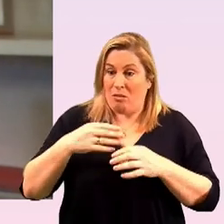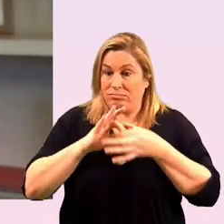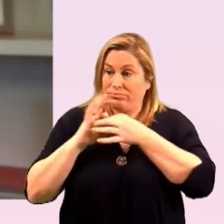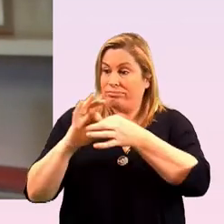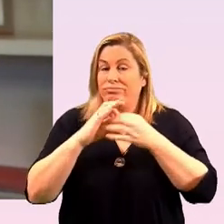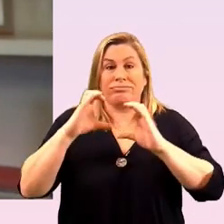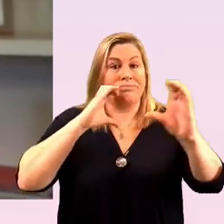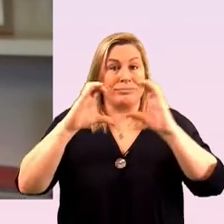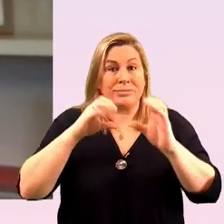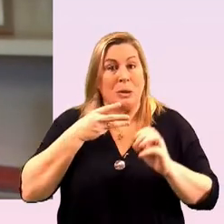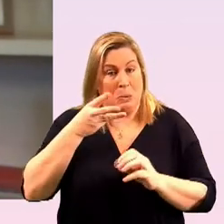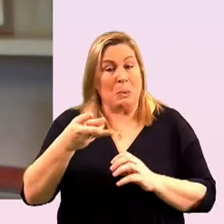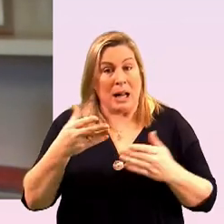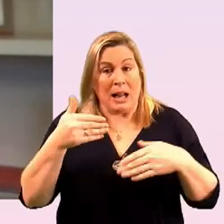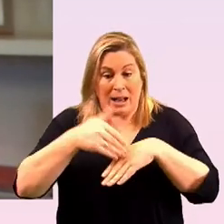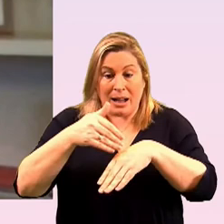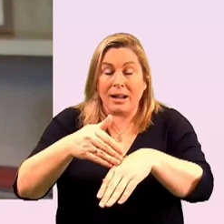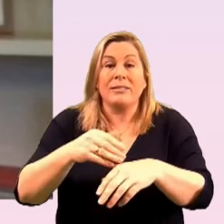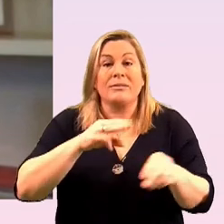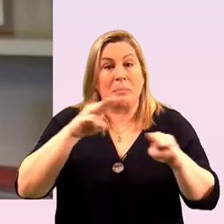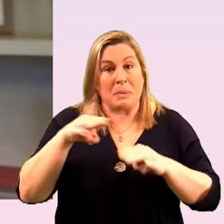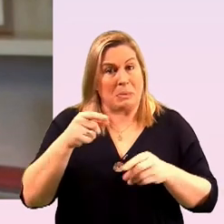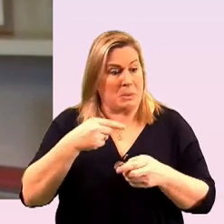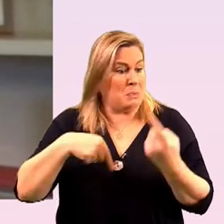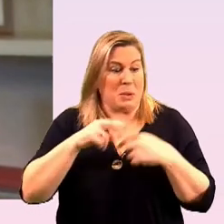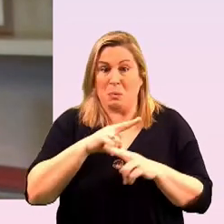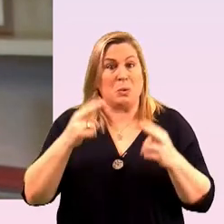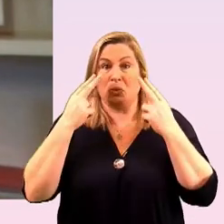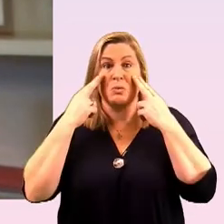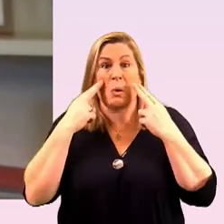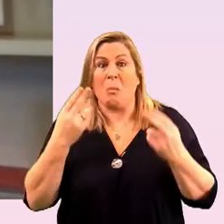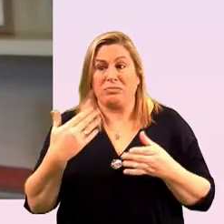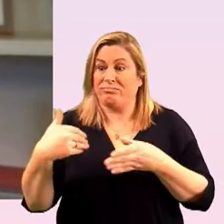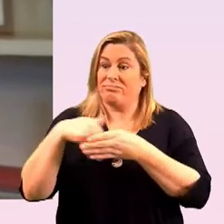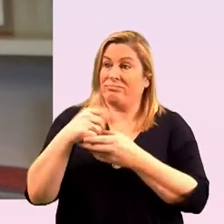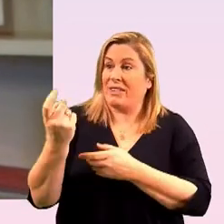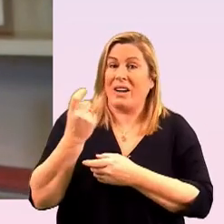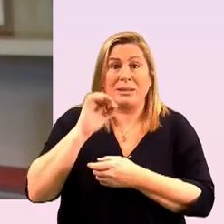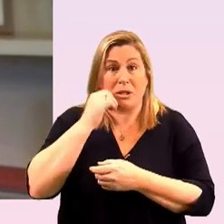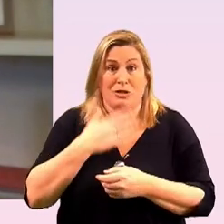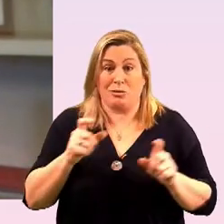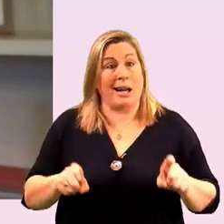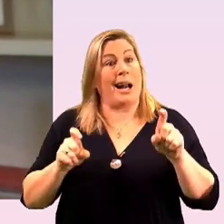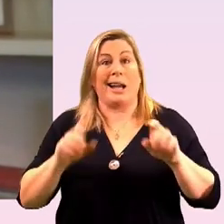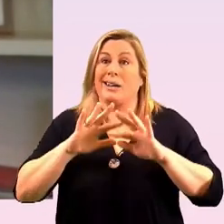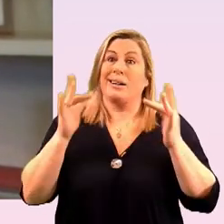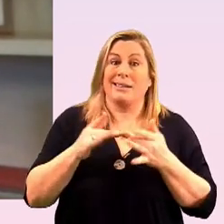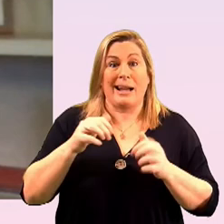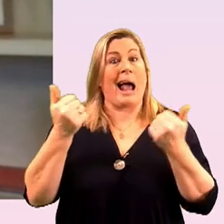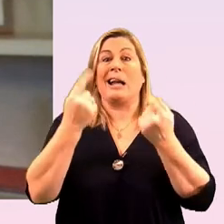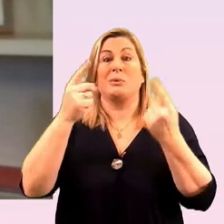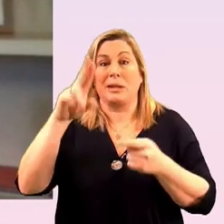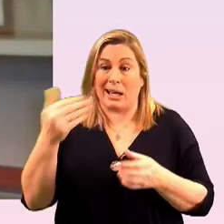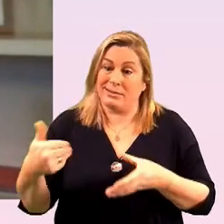to people we wouldn't normally have thought about, because actually it's just a click away. So that's maybe